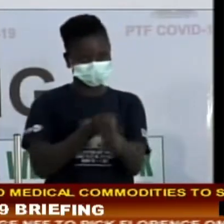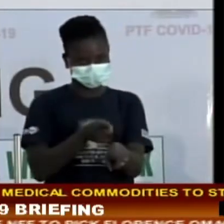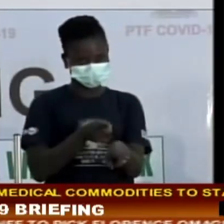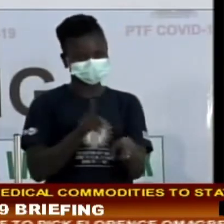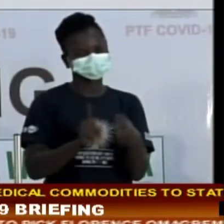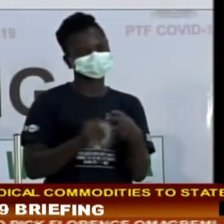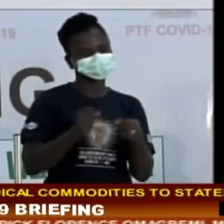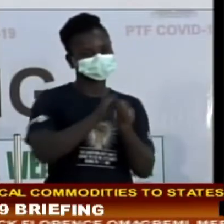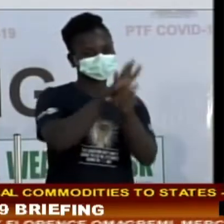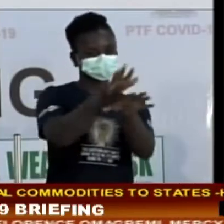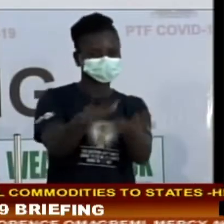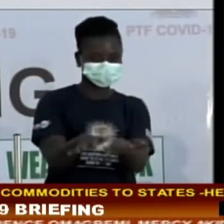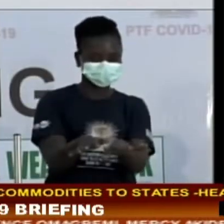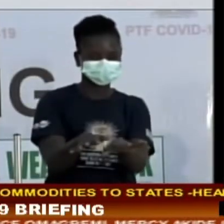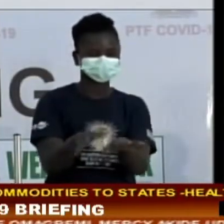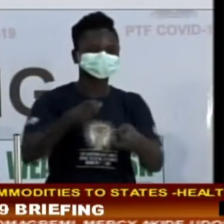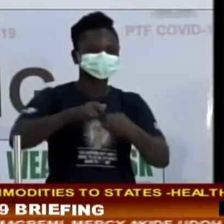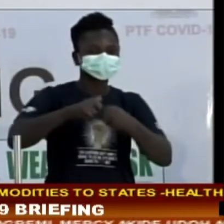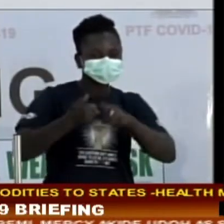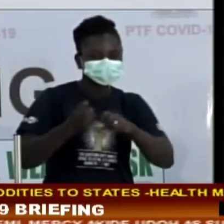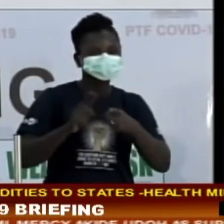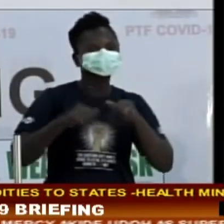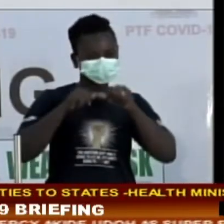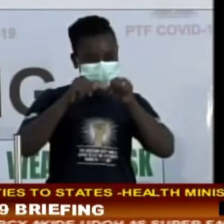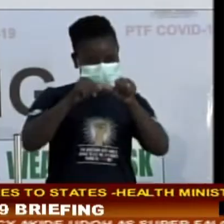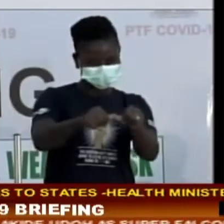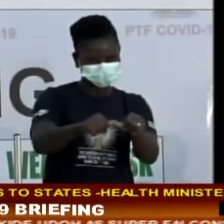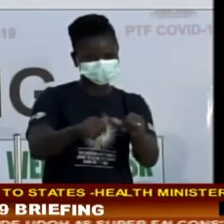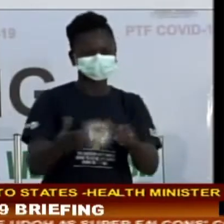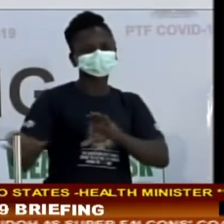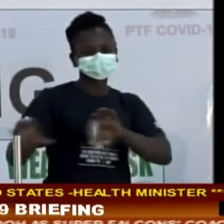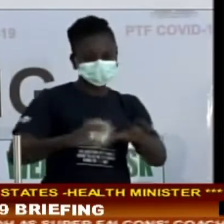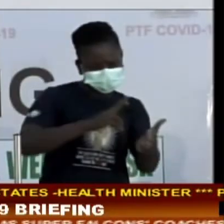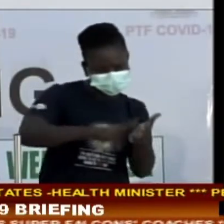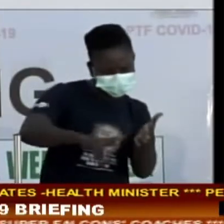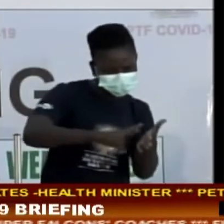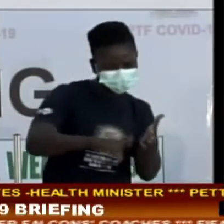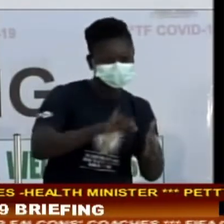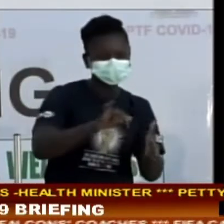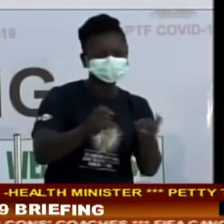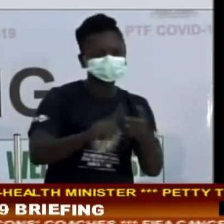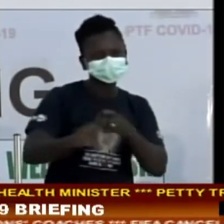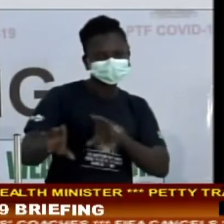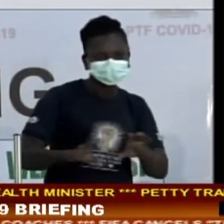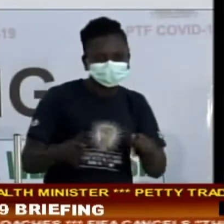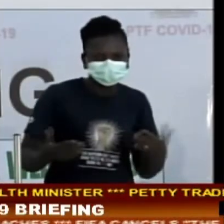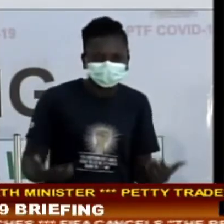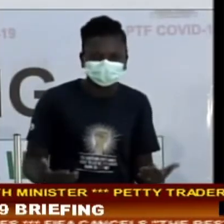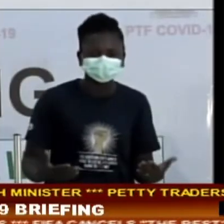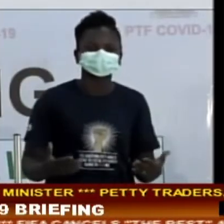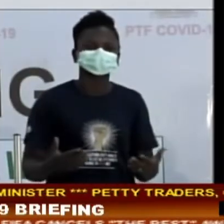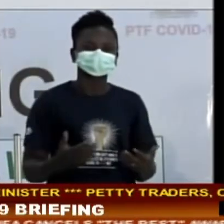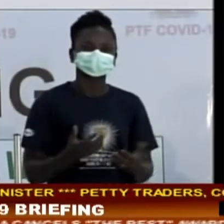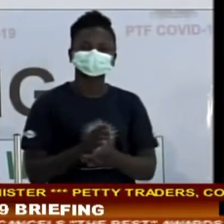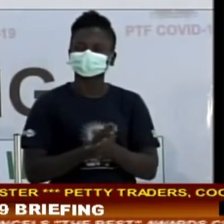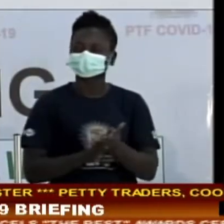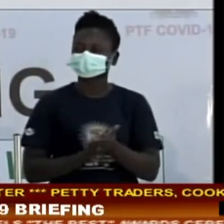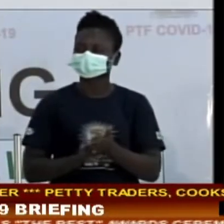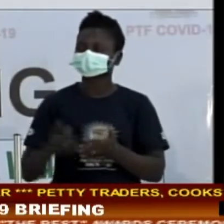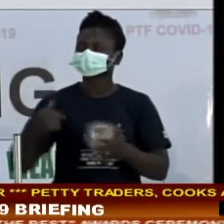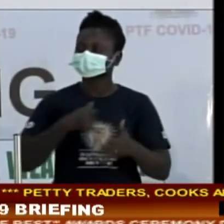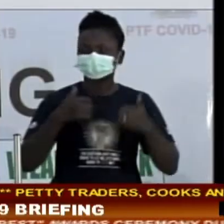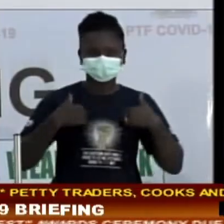the covid-19 problem to go ahead and do the research they want to do our universities are there uh